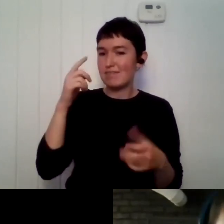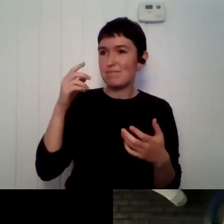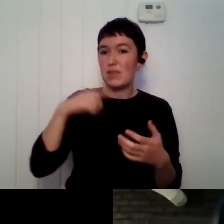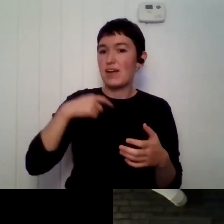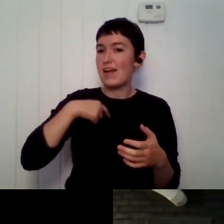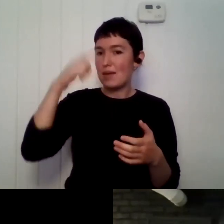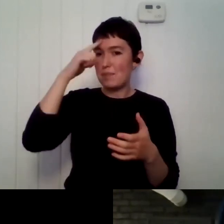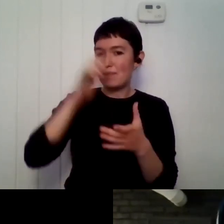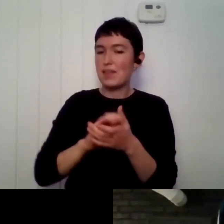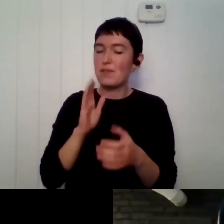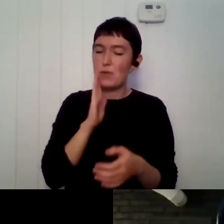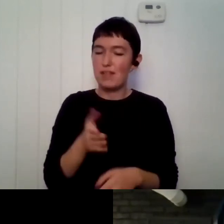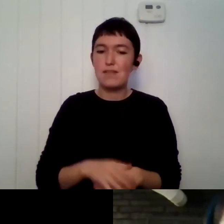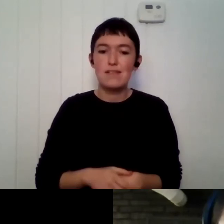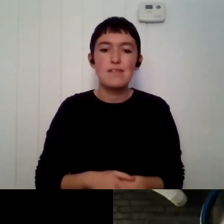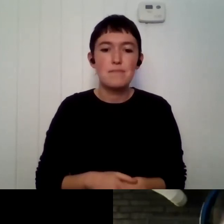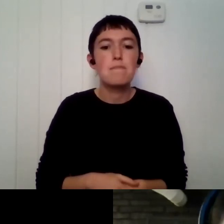something which I think people should look out for